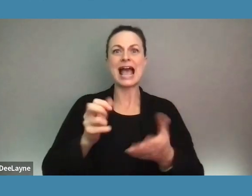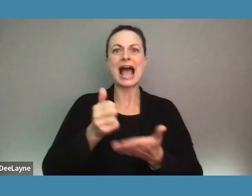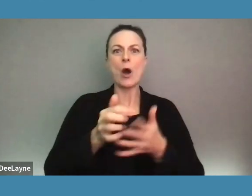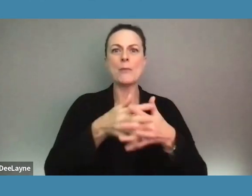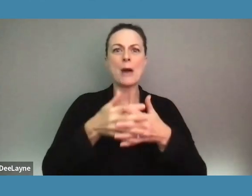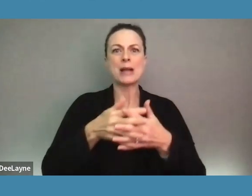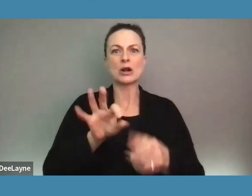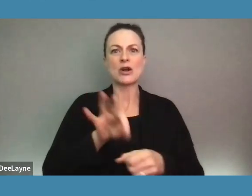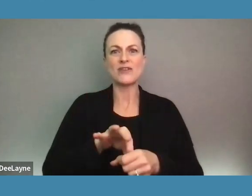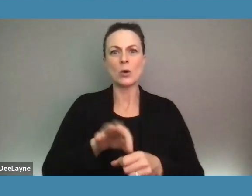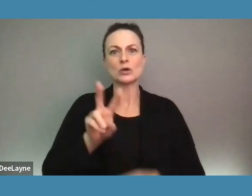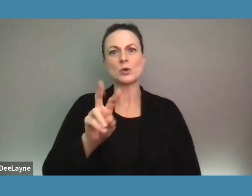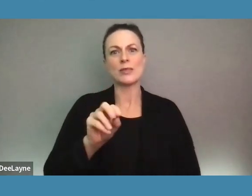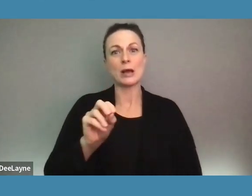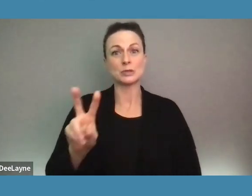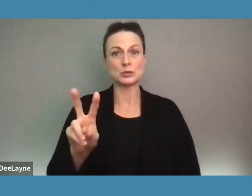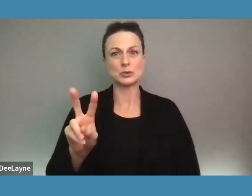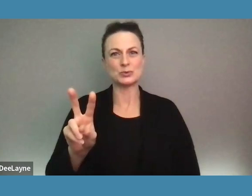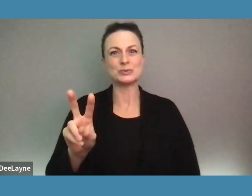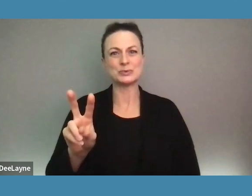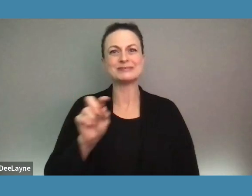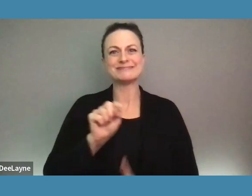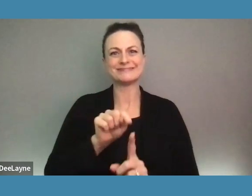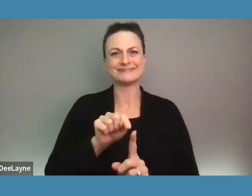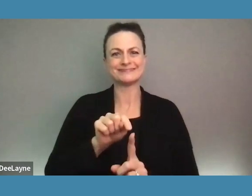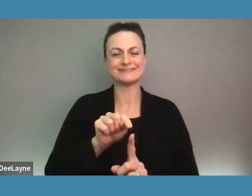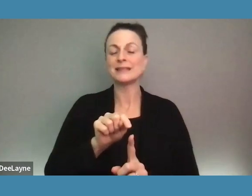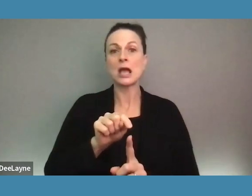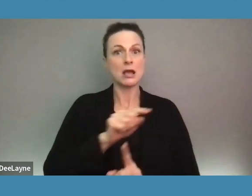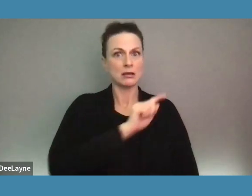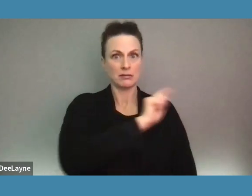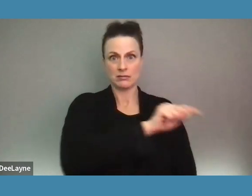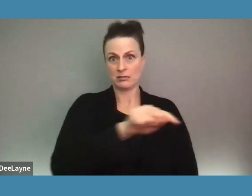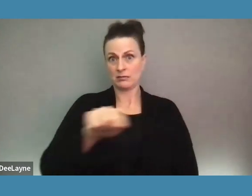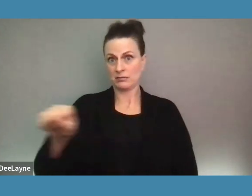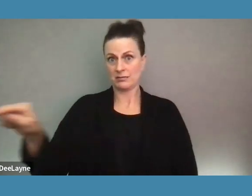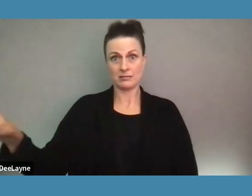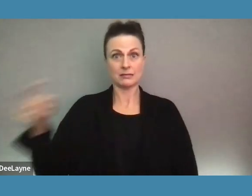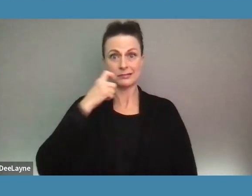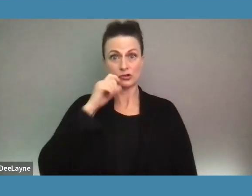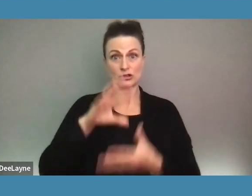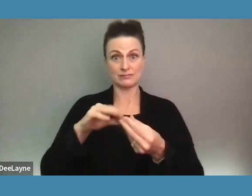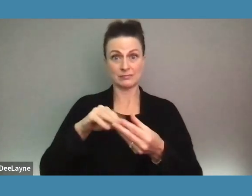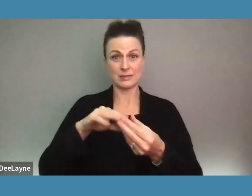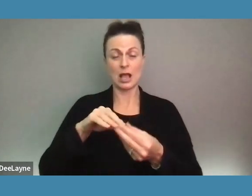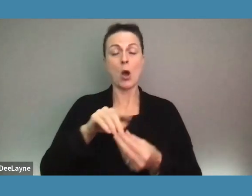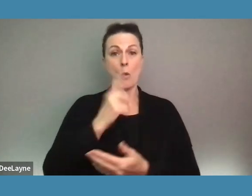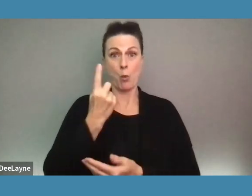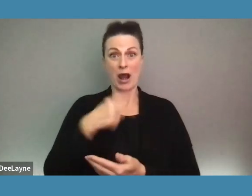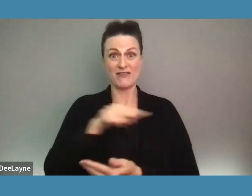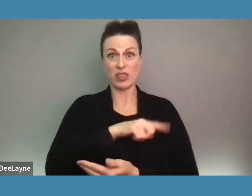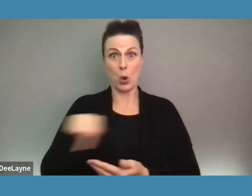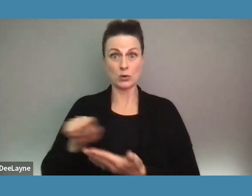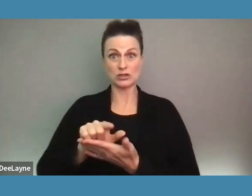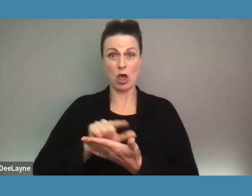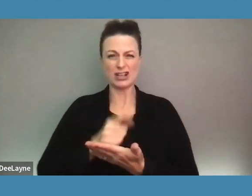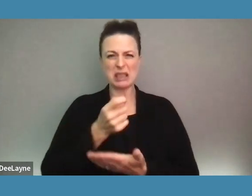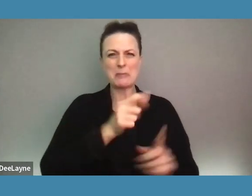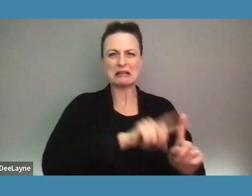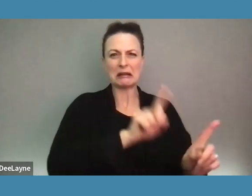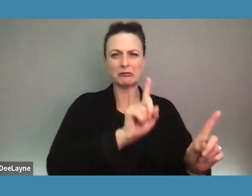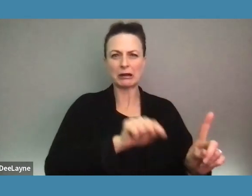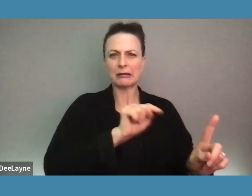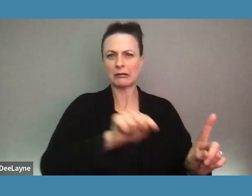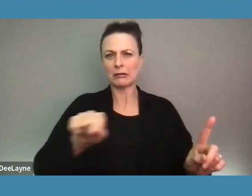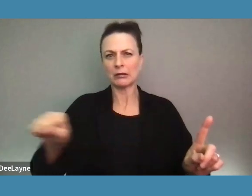Vote Act of 2002. And generally, each one of these laws do something a little bit different,